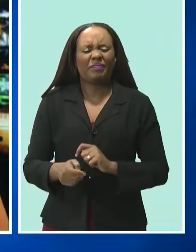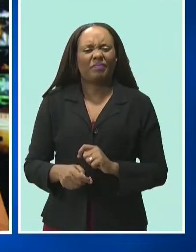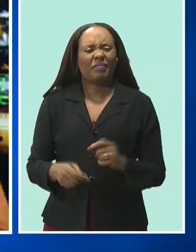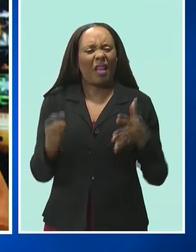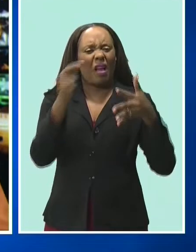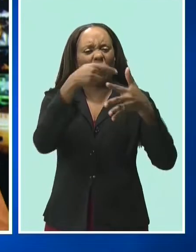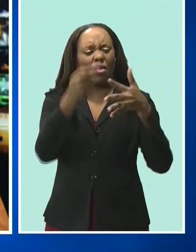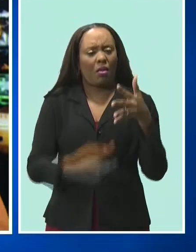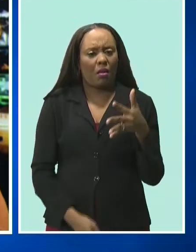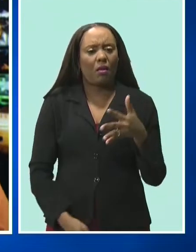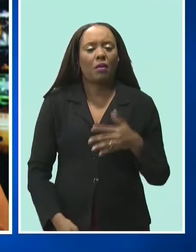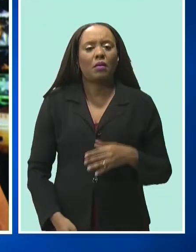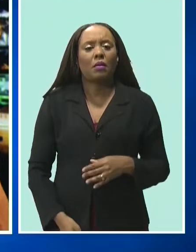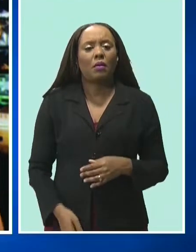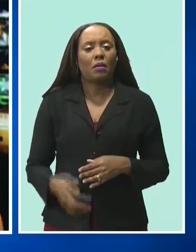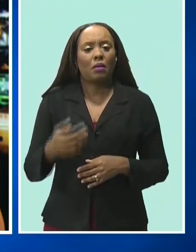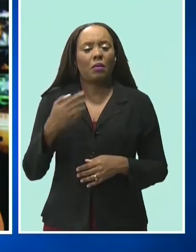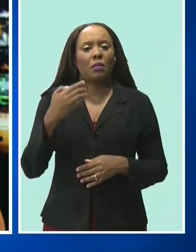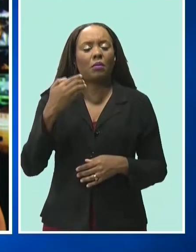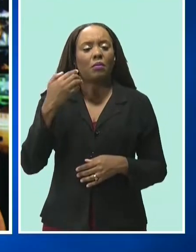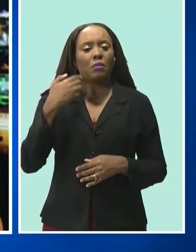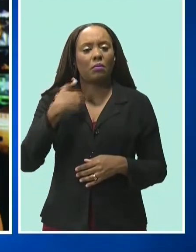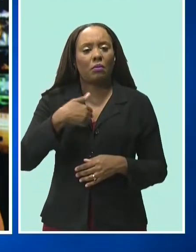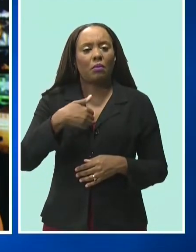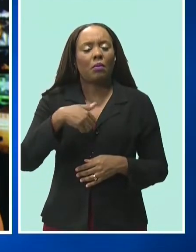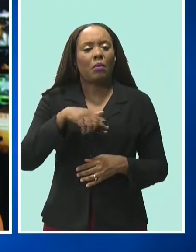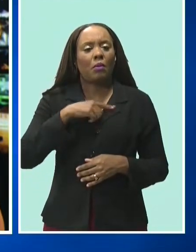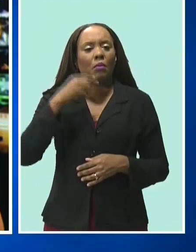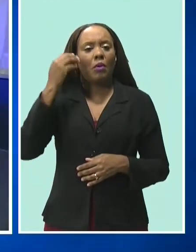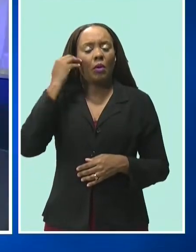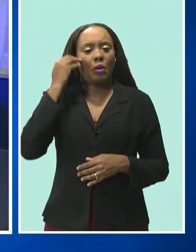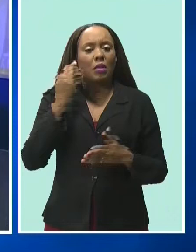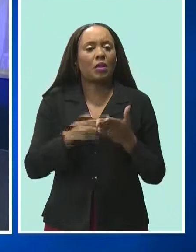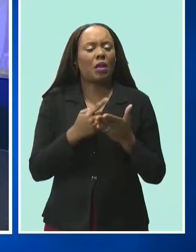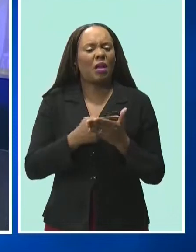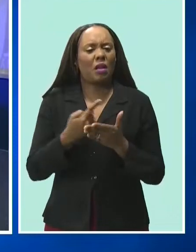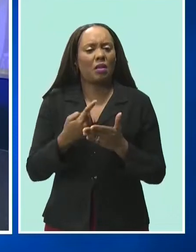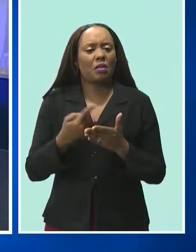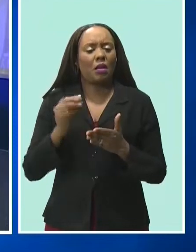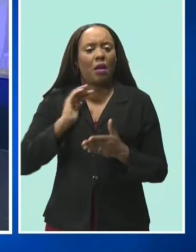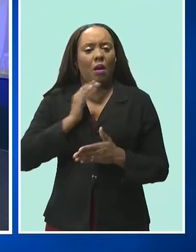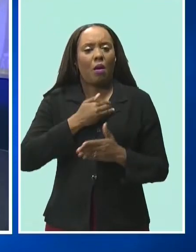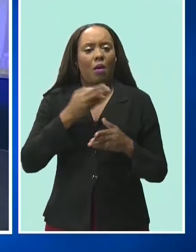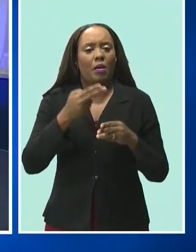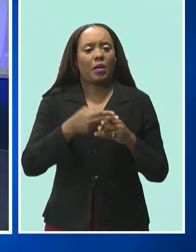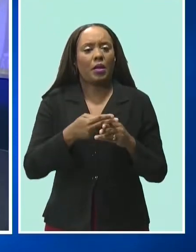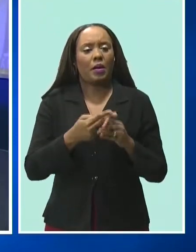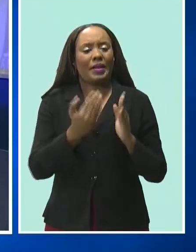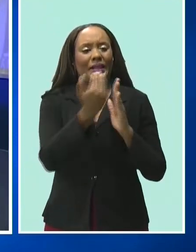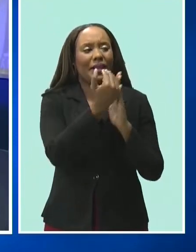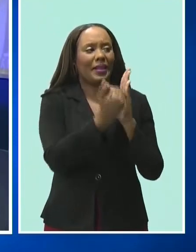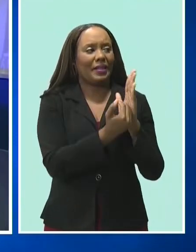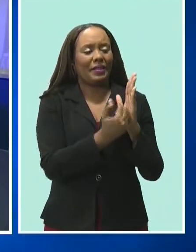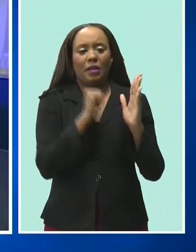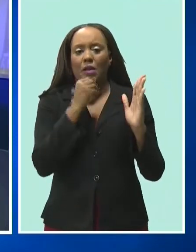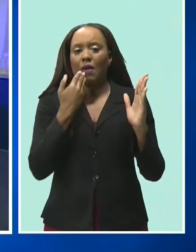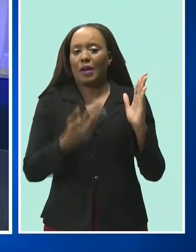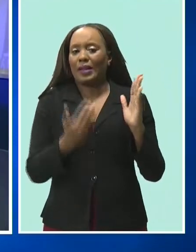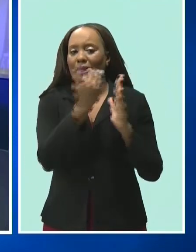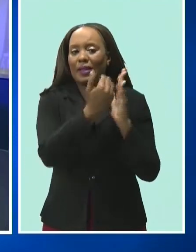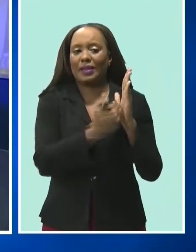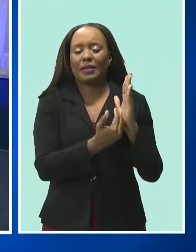of issues. Blacklisting. We continue to face blacklisting from developed countries. So I think it's all